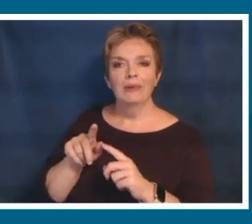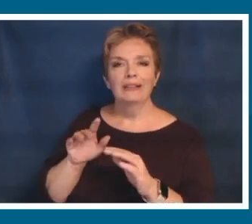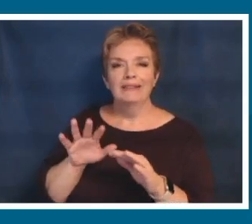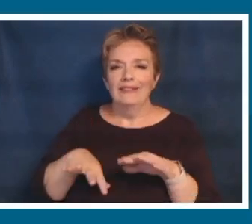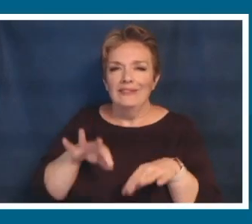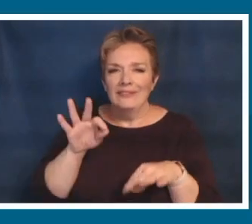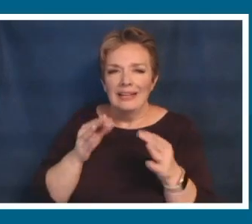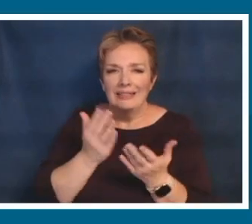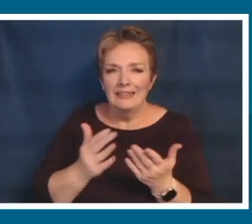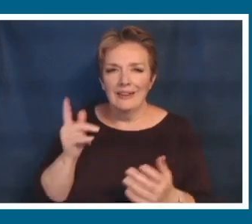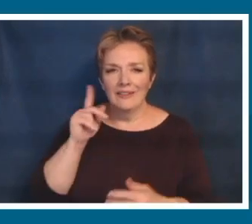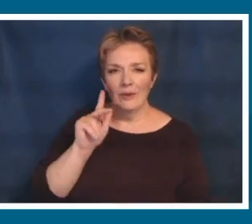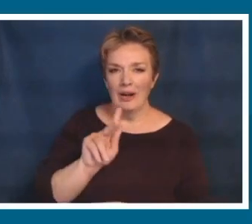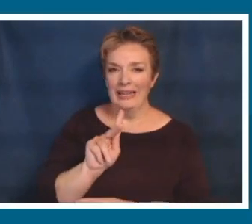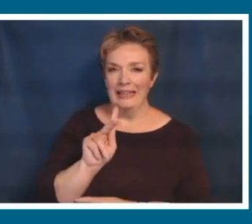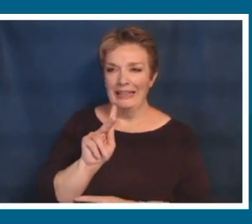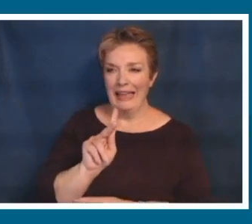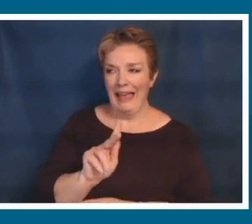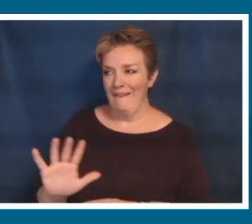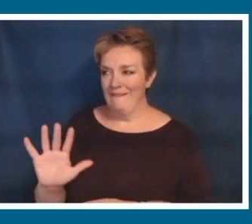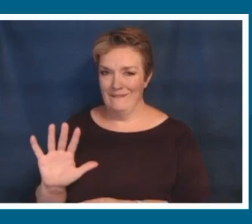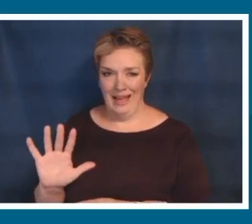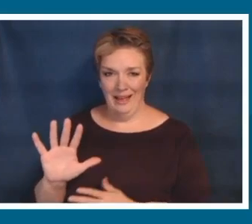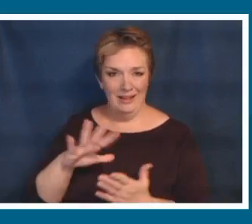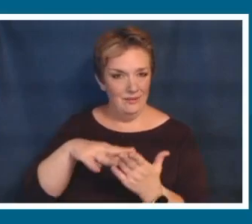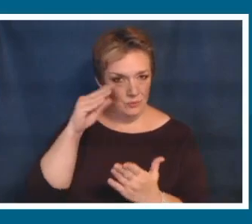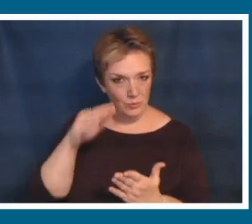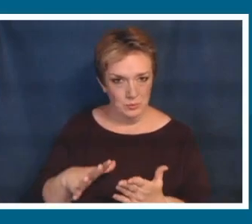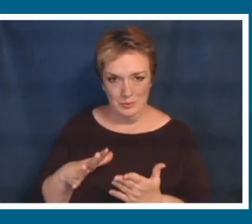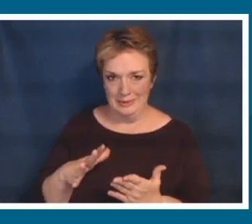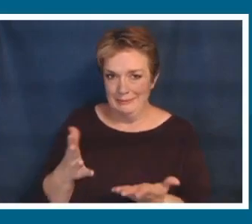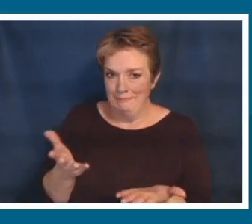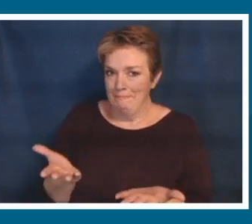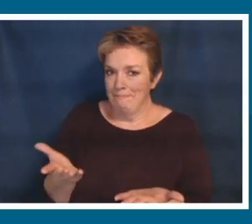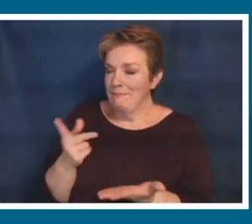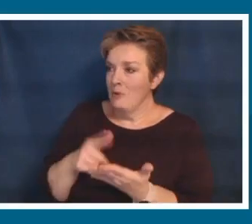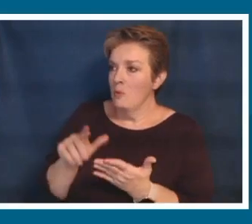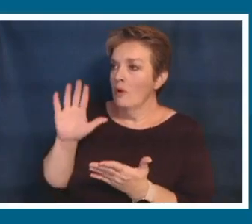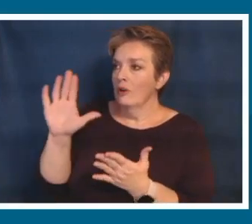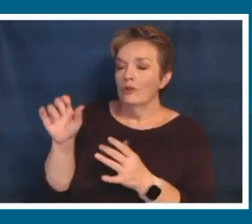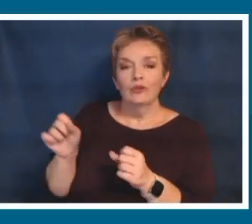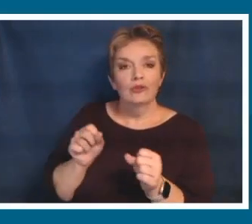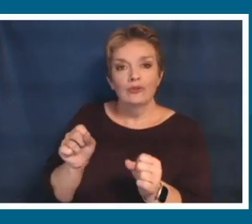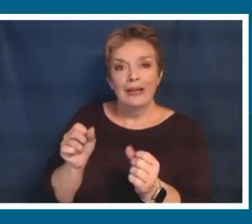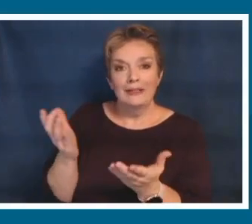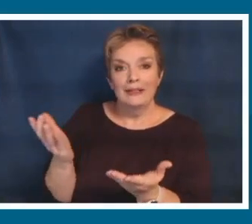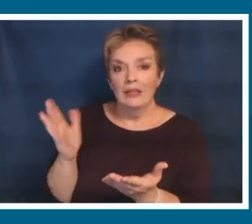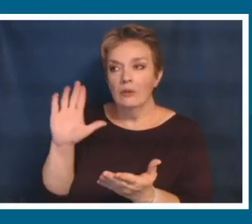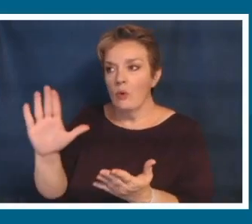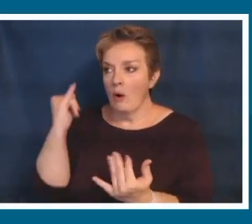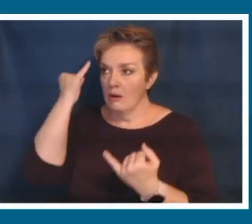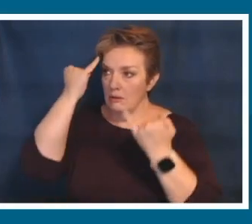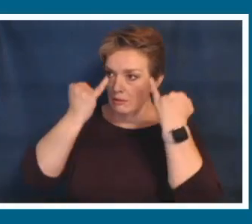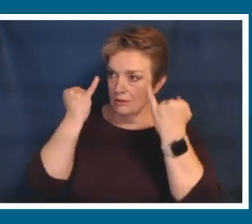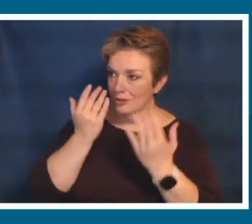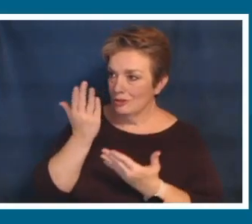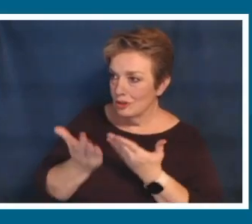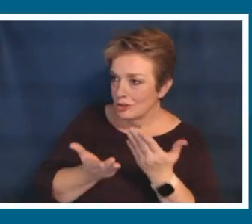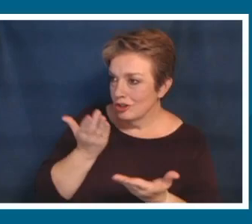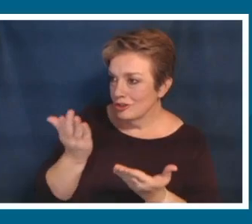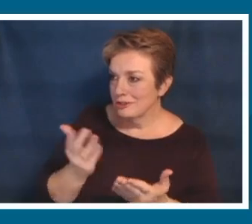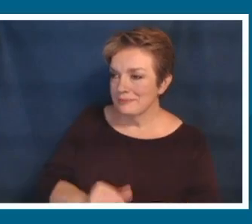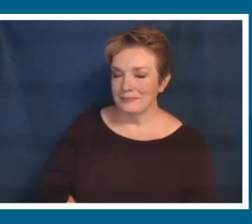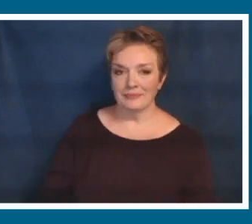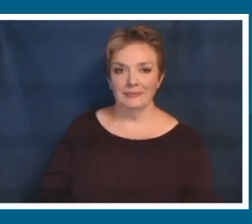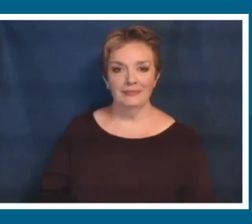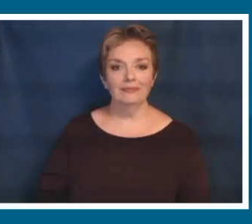for K-5 students, what are some of your strategies, some of your suggestions? Yeah, so as I